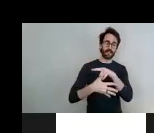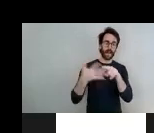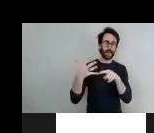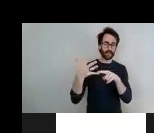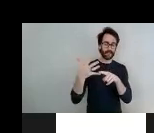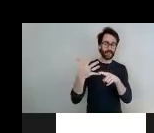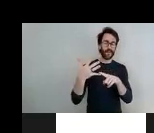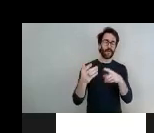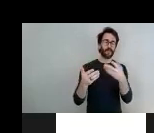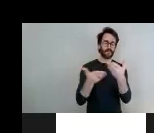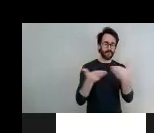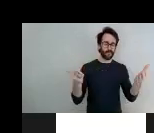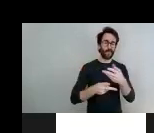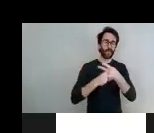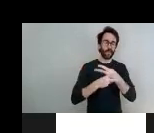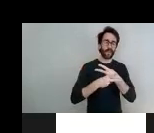is merchandise.